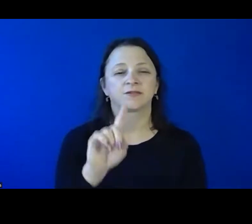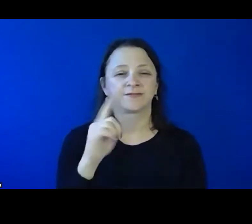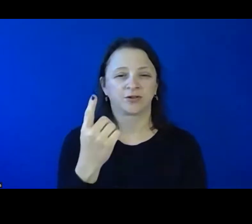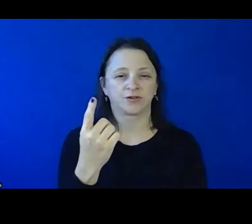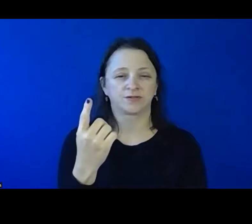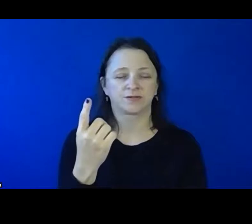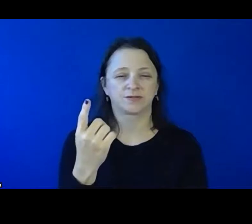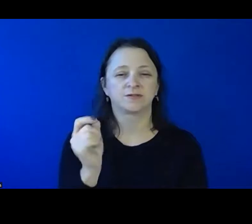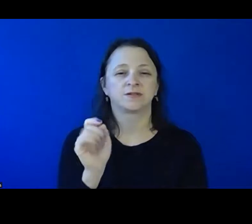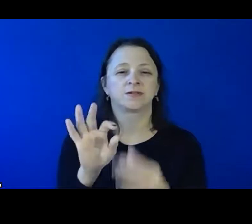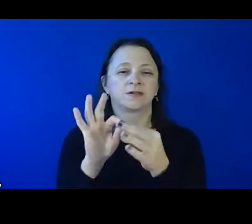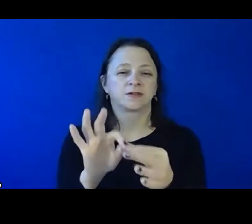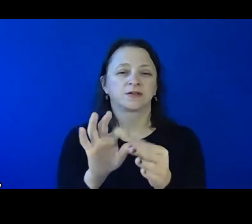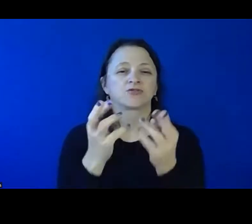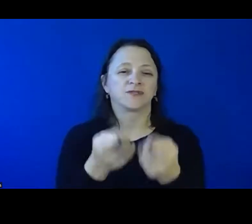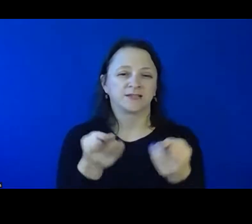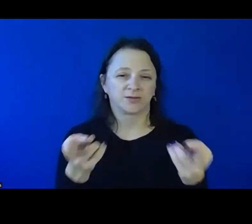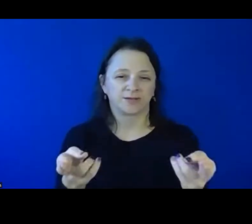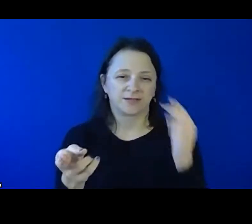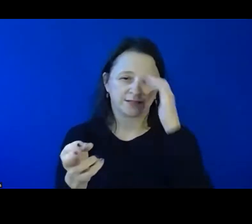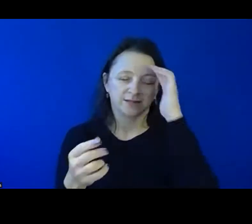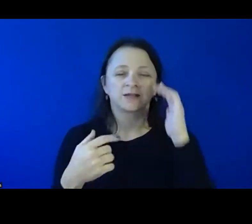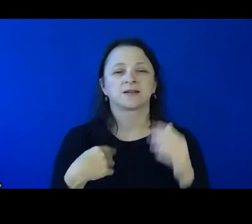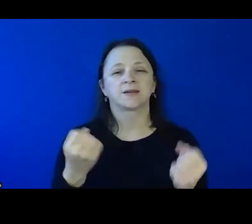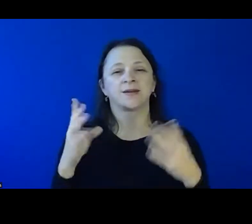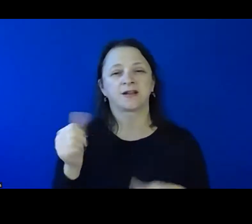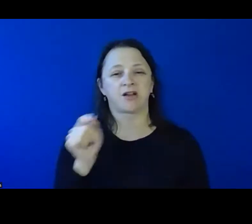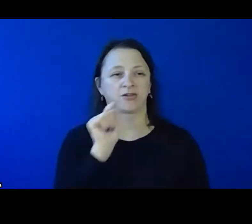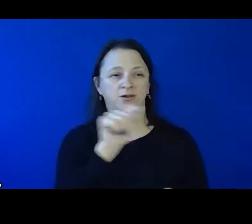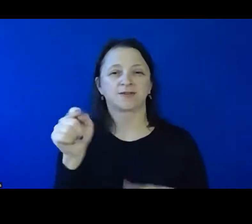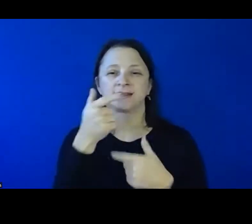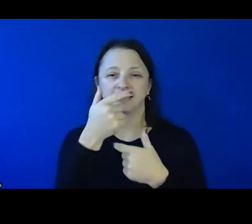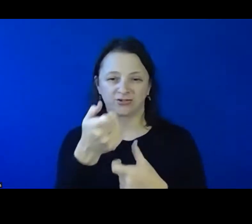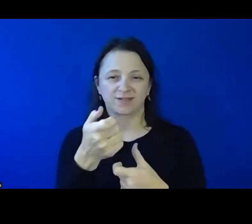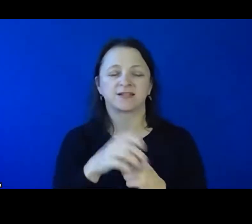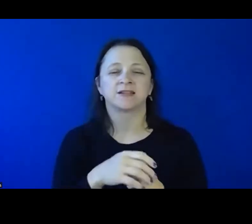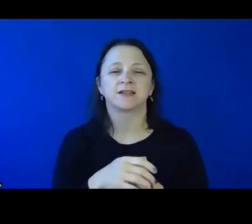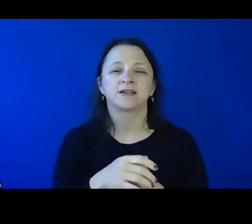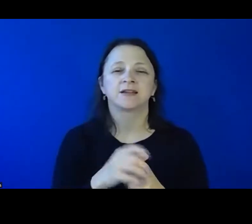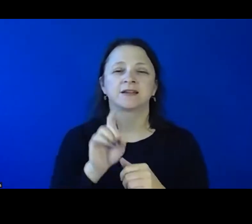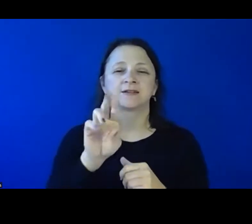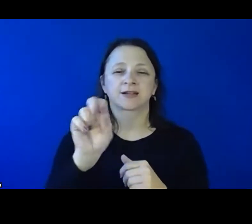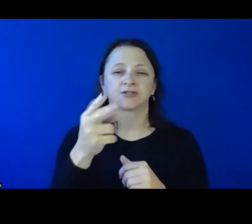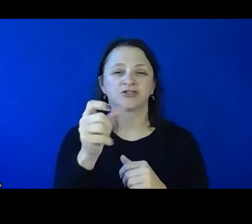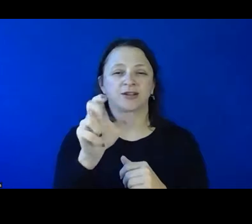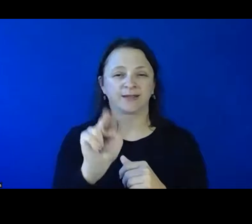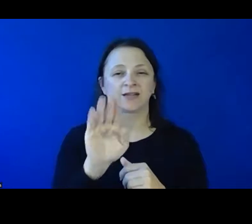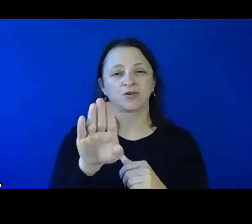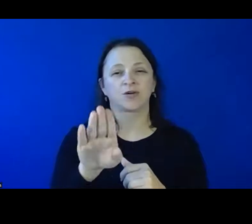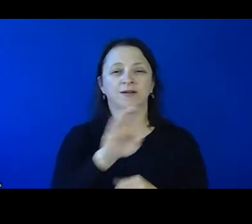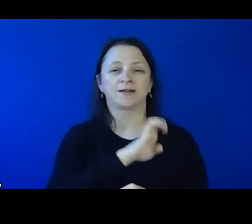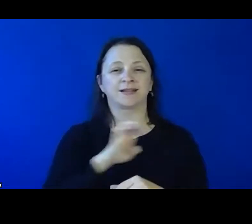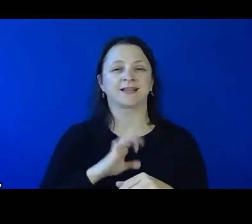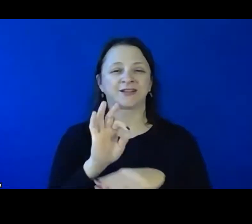is along the lines of resources. I and many other people were interested, Dr. Shamlian, in your executive function resources.